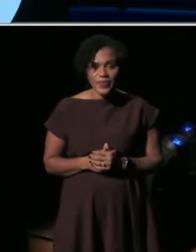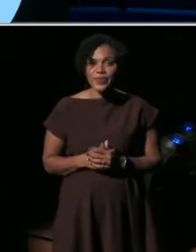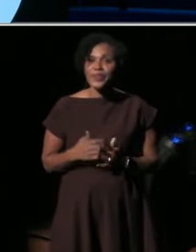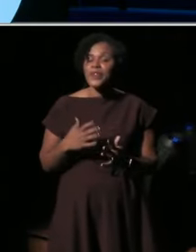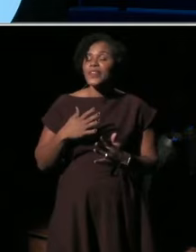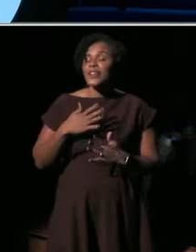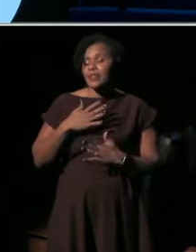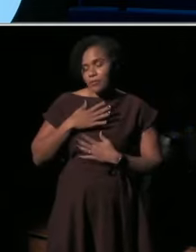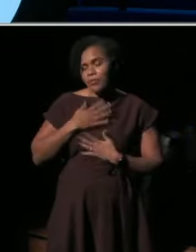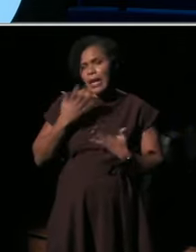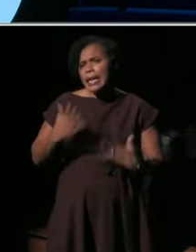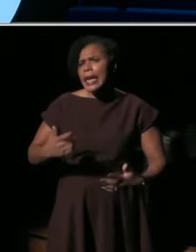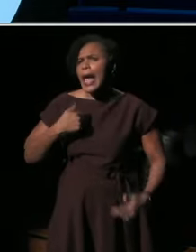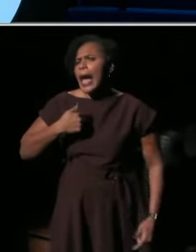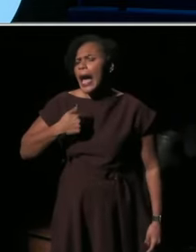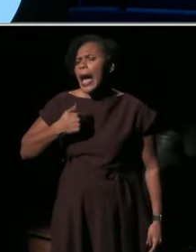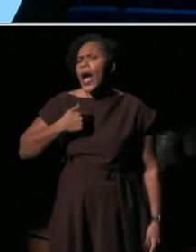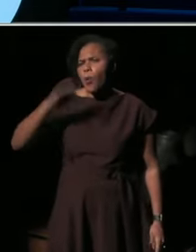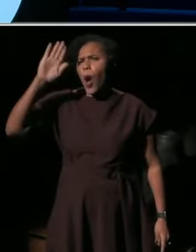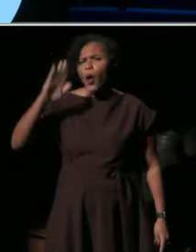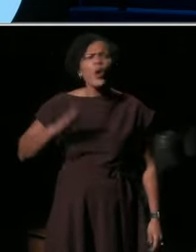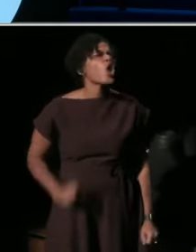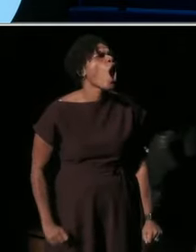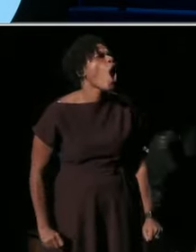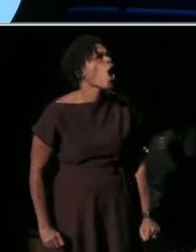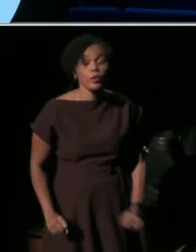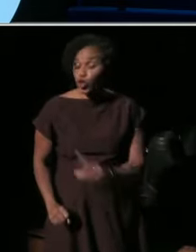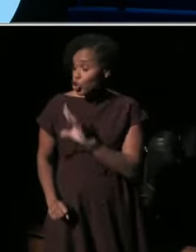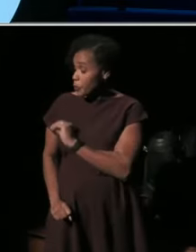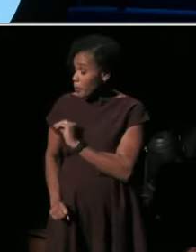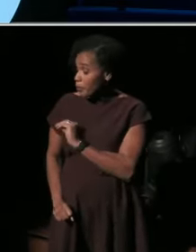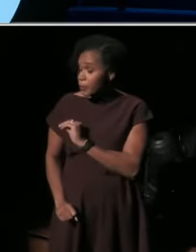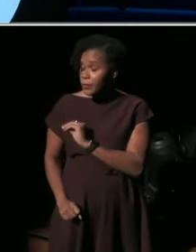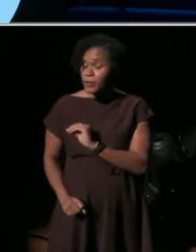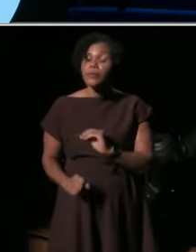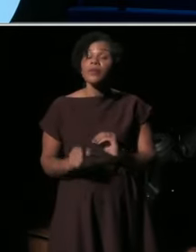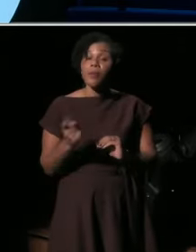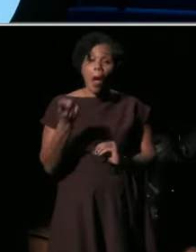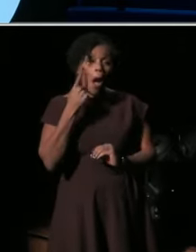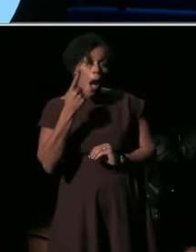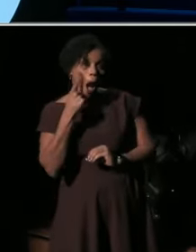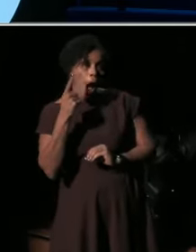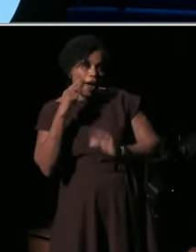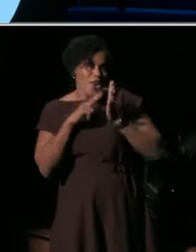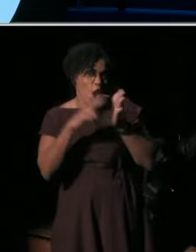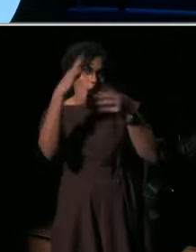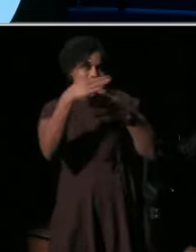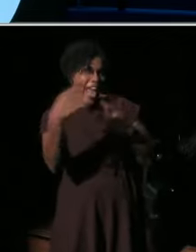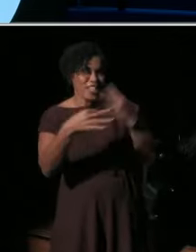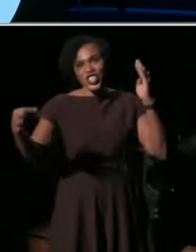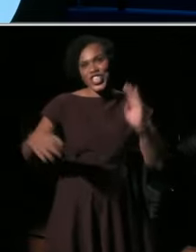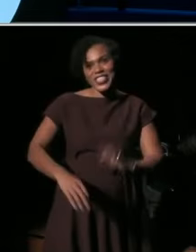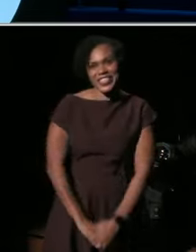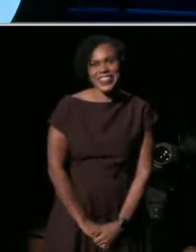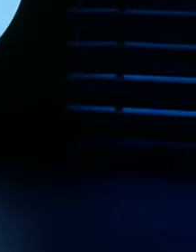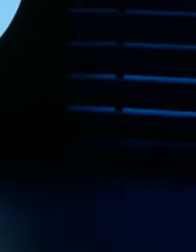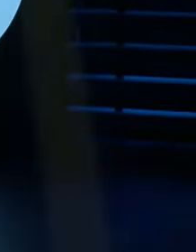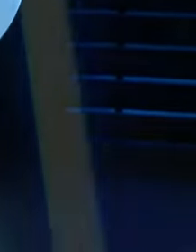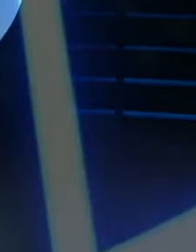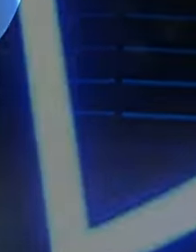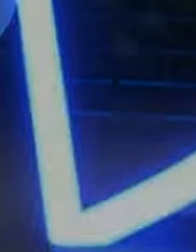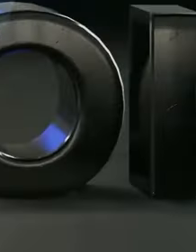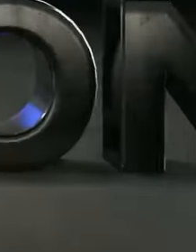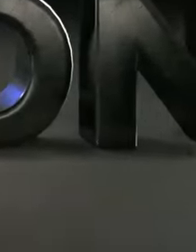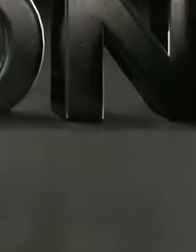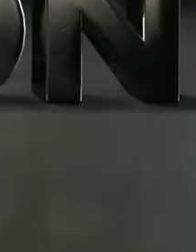I'm going to do it this time, Walter. Yeah, shut your trap. Let's have a look at the nominations.